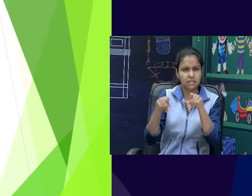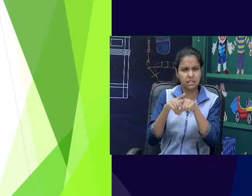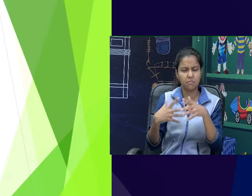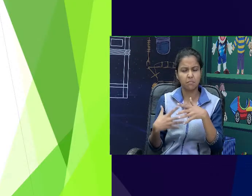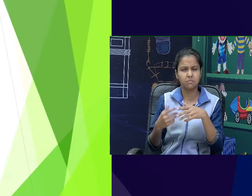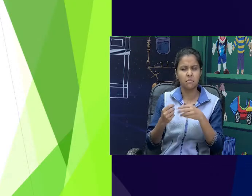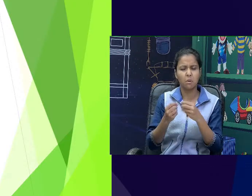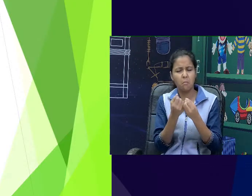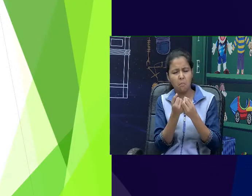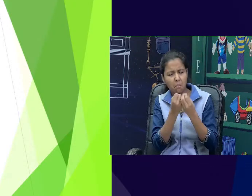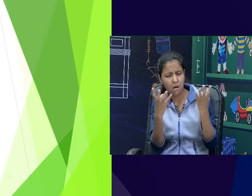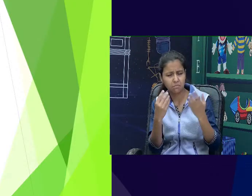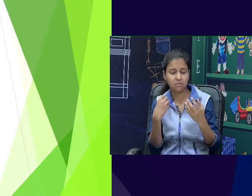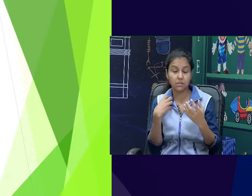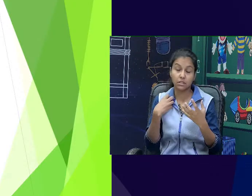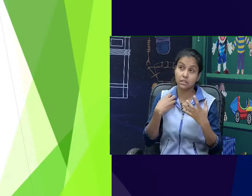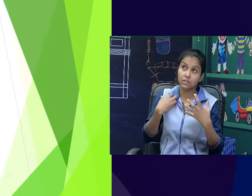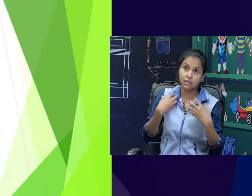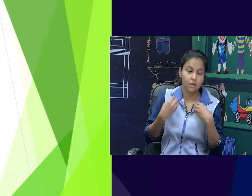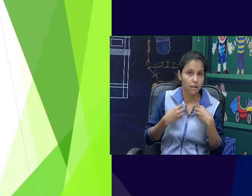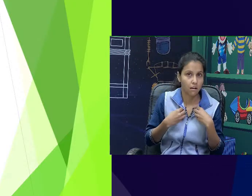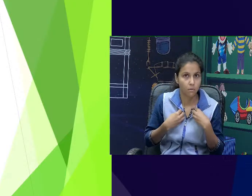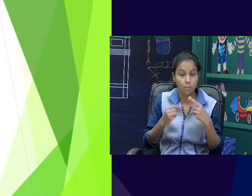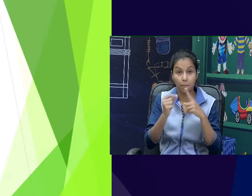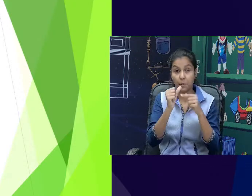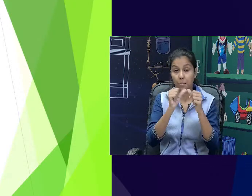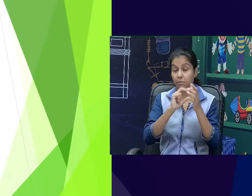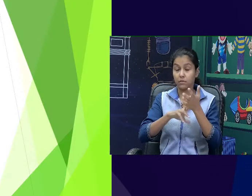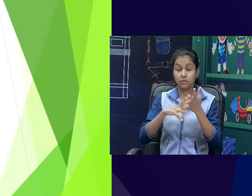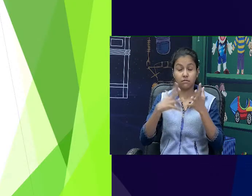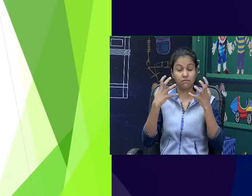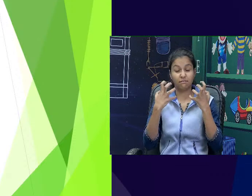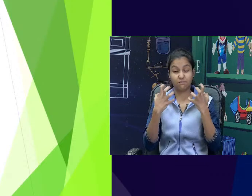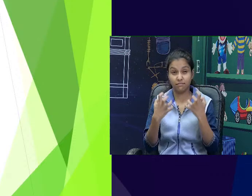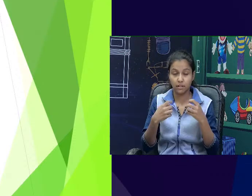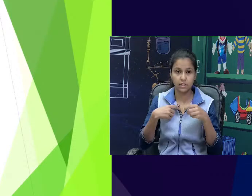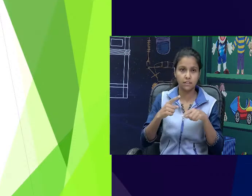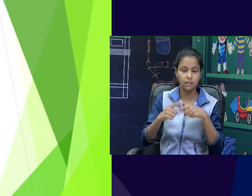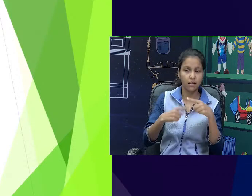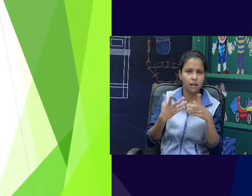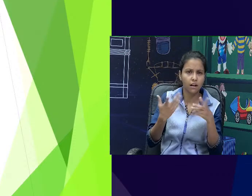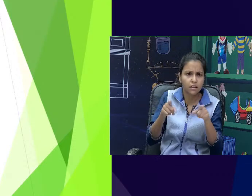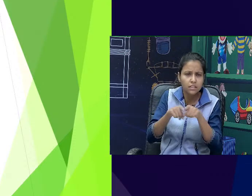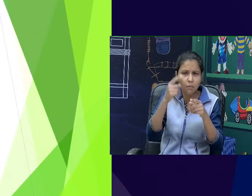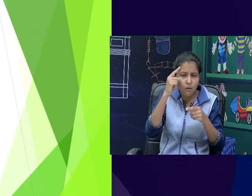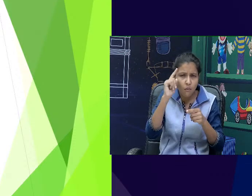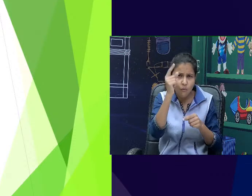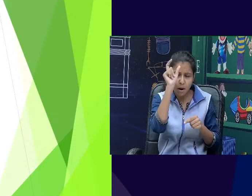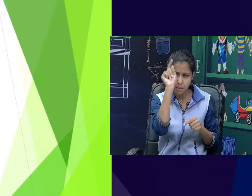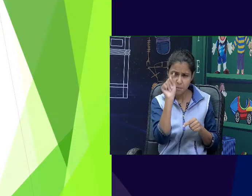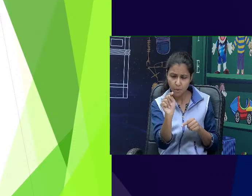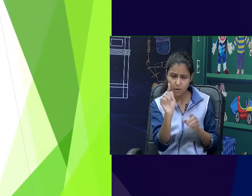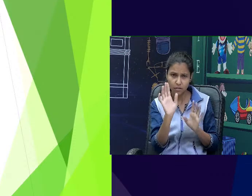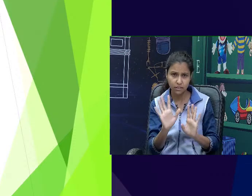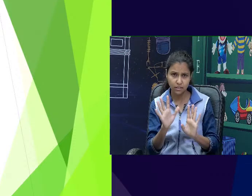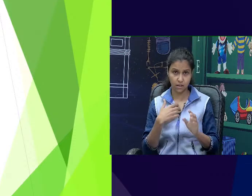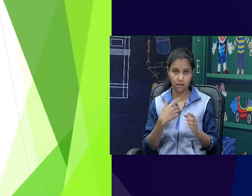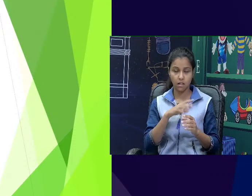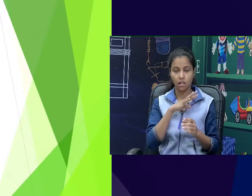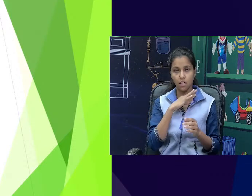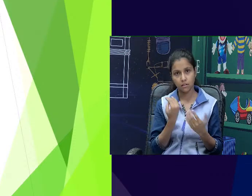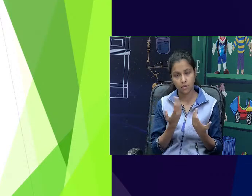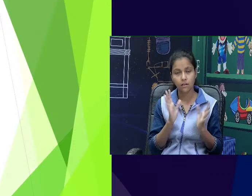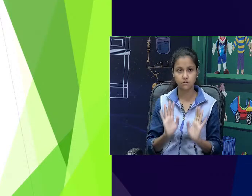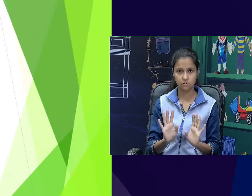there was so much panic, there was so much scare, he was so scared that at one point he felt that he will die.